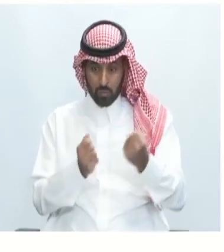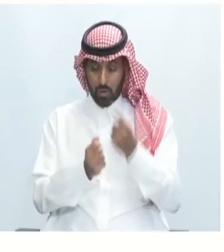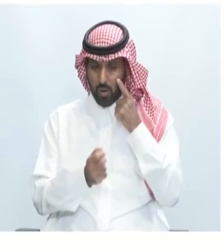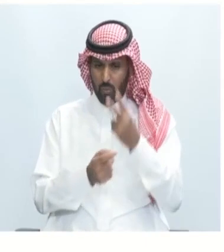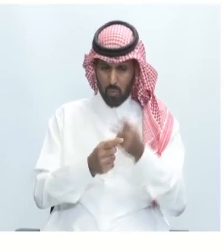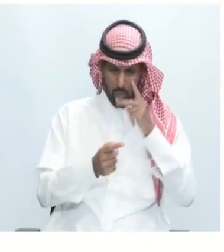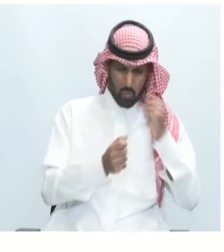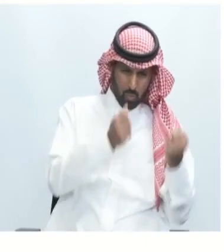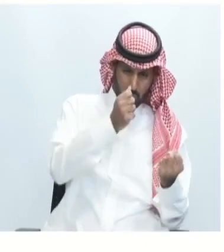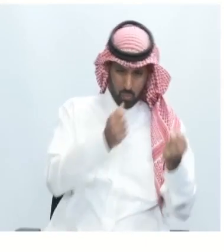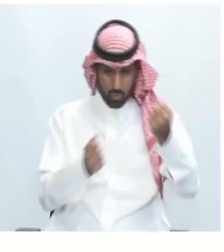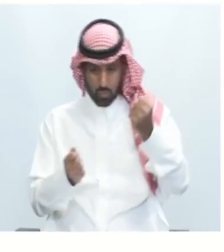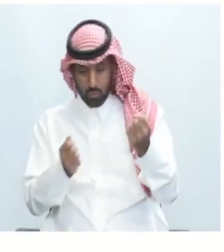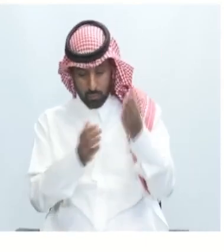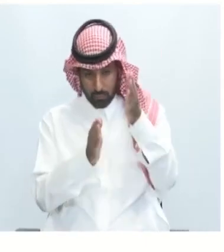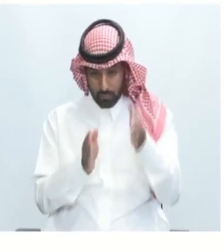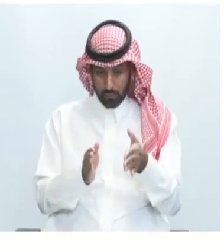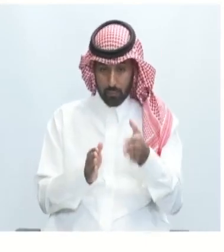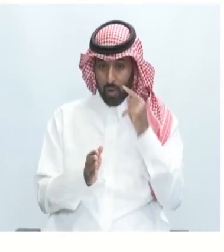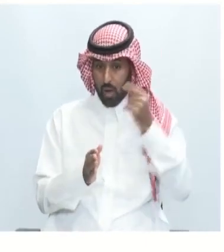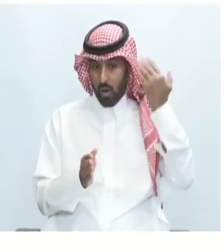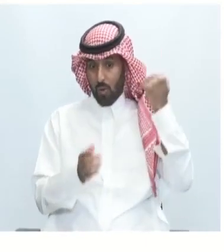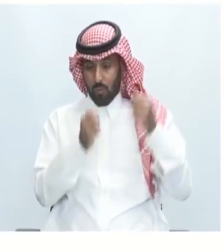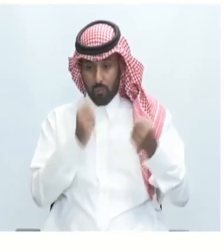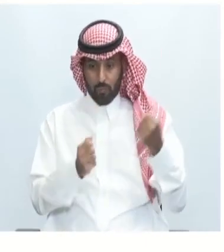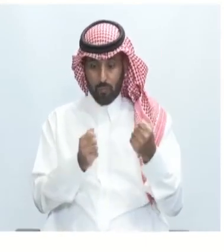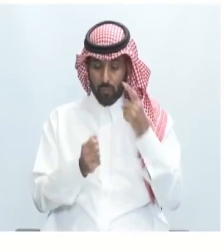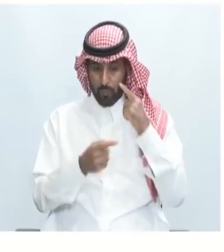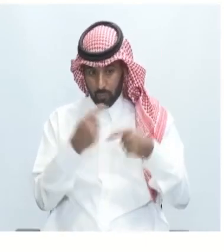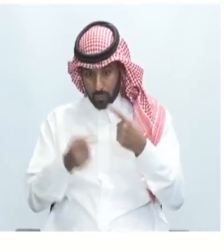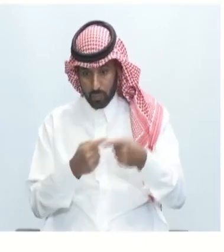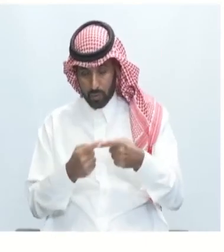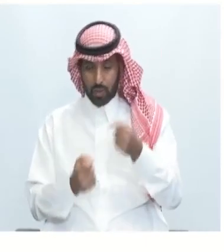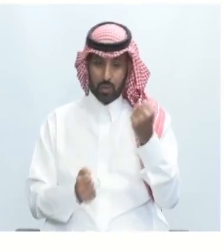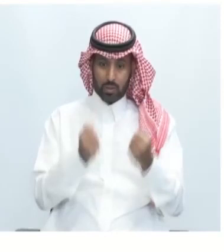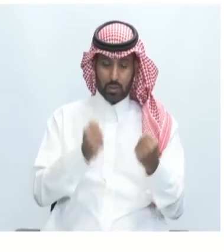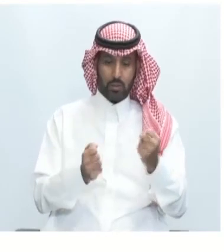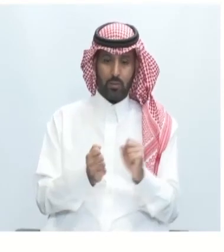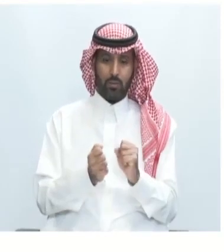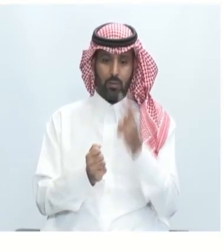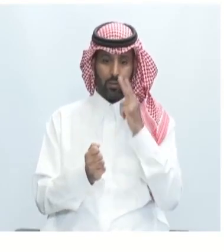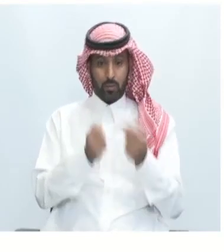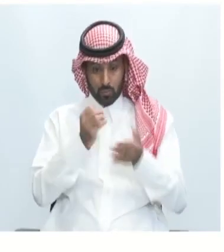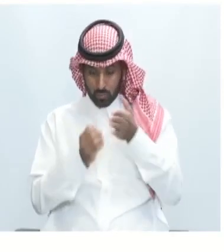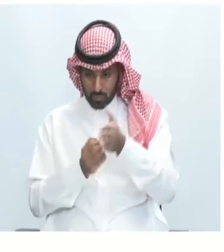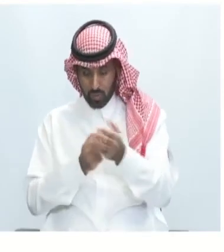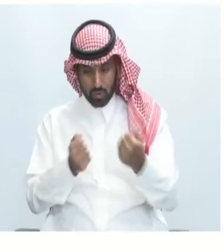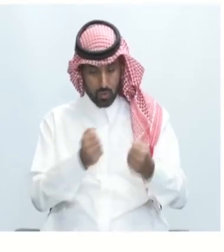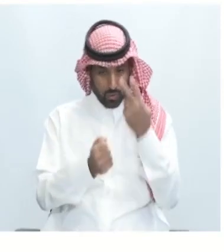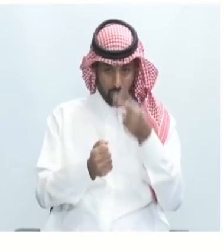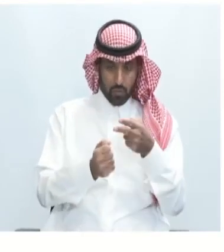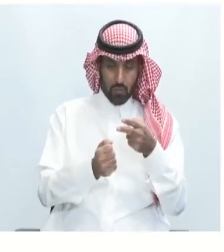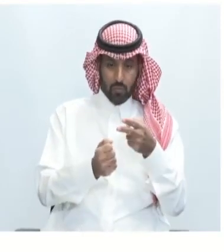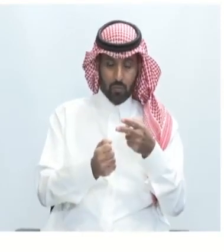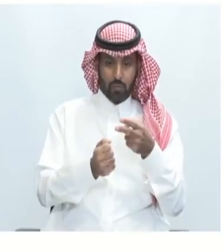been swerving between lanes, had been swerving. This is in progress. This took time. Between lanes, when, this is